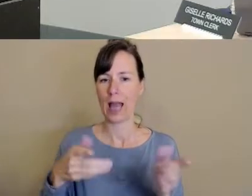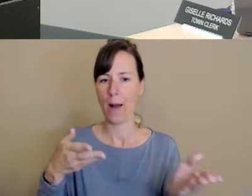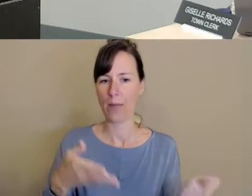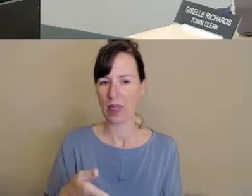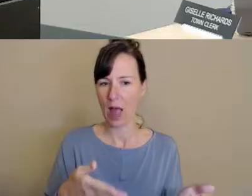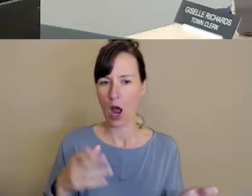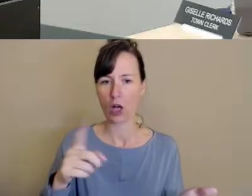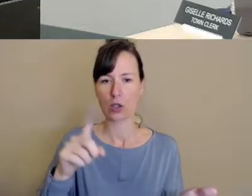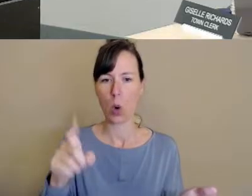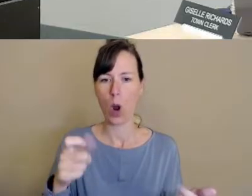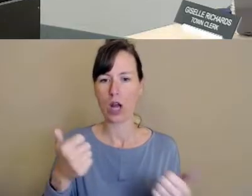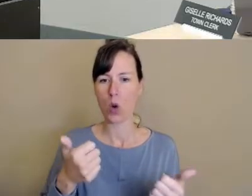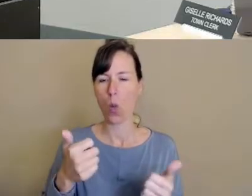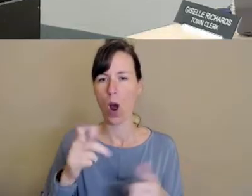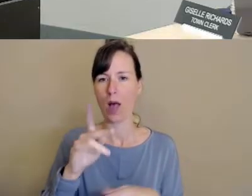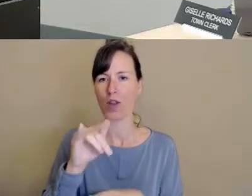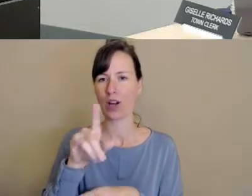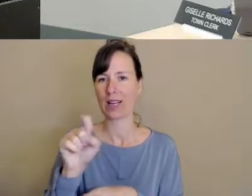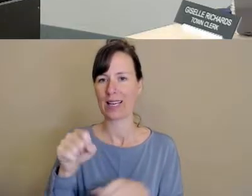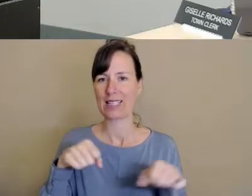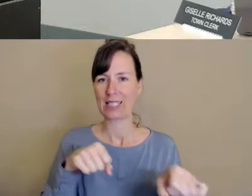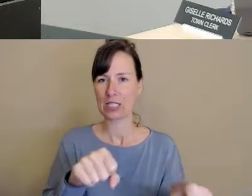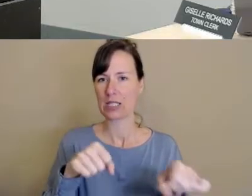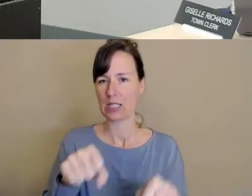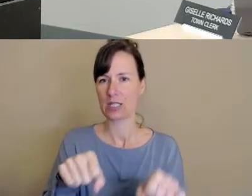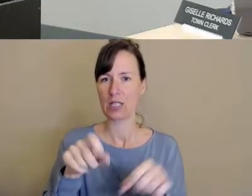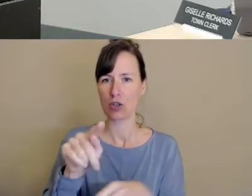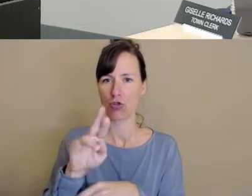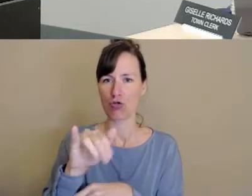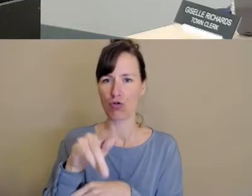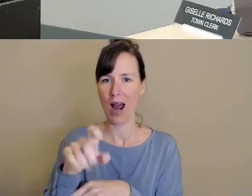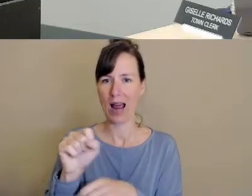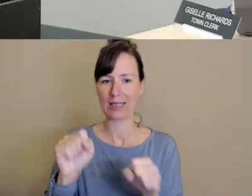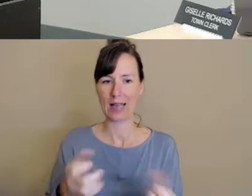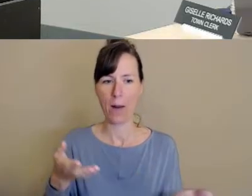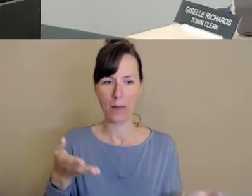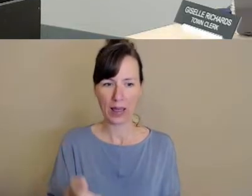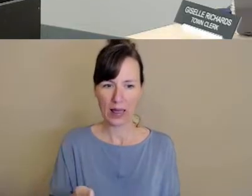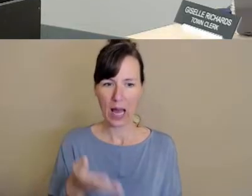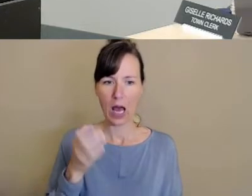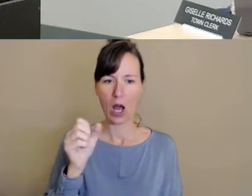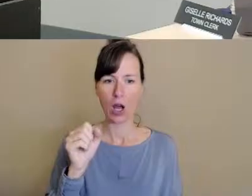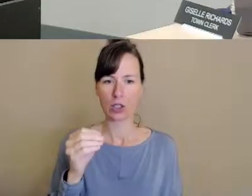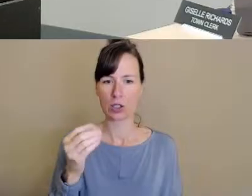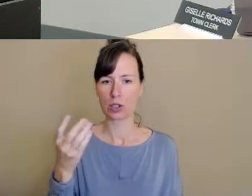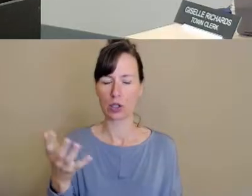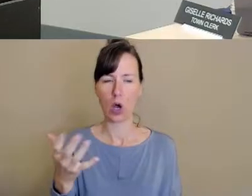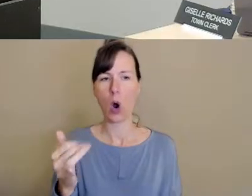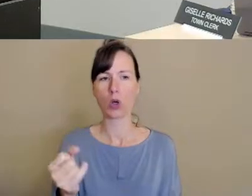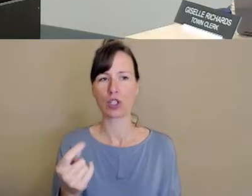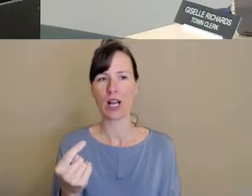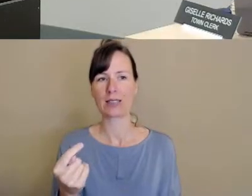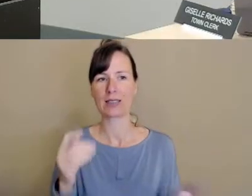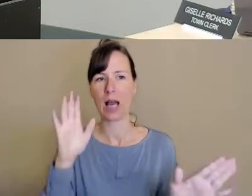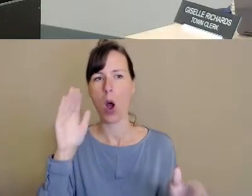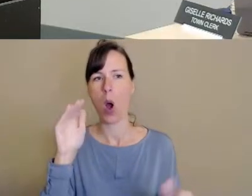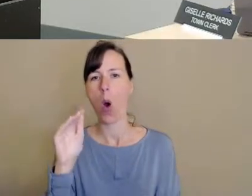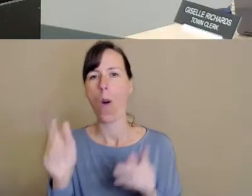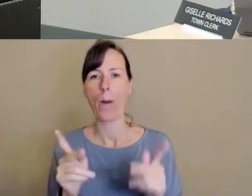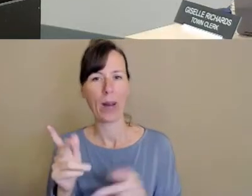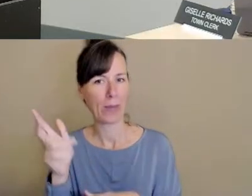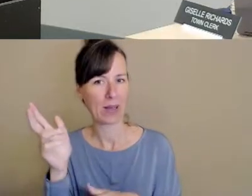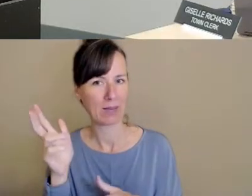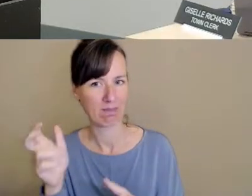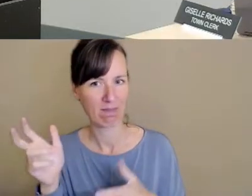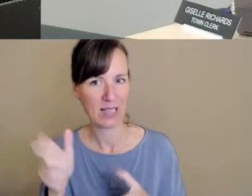that space, things like that. Just to have, as I say, once again, and I really hope people listen to this,